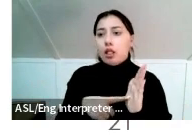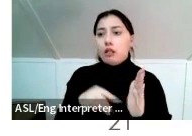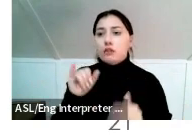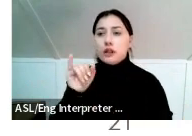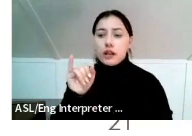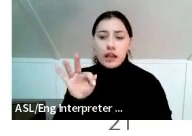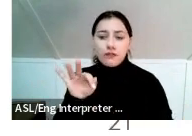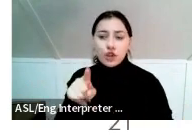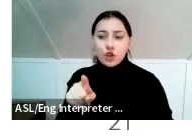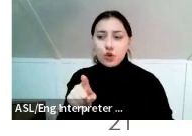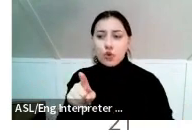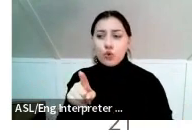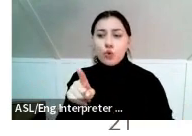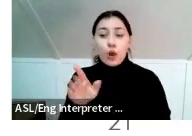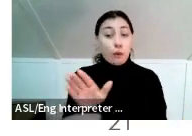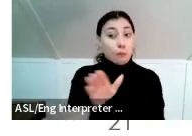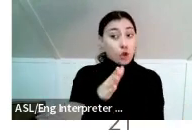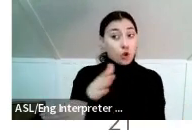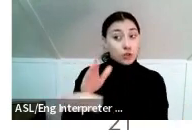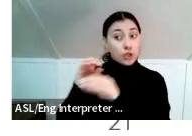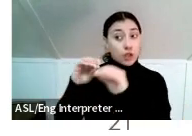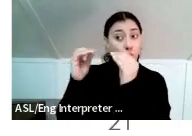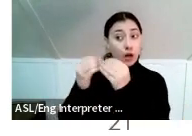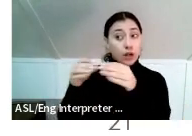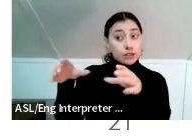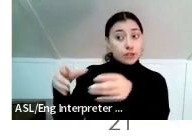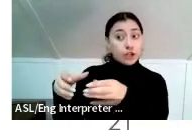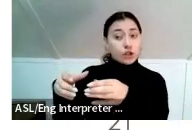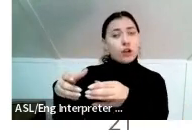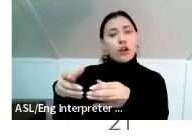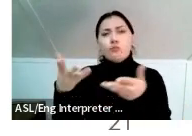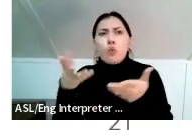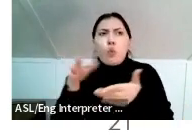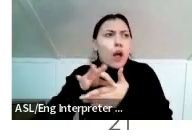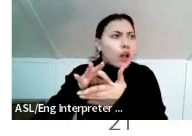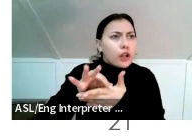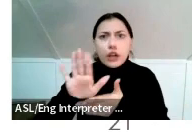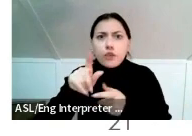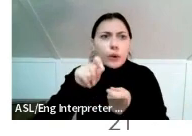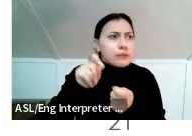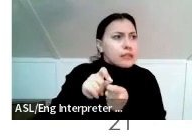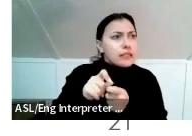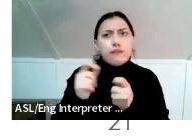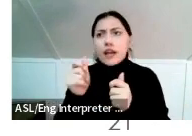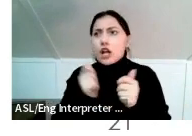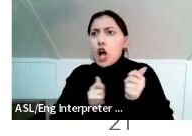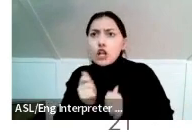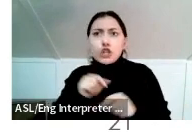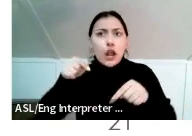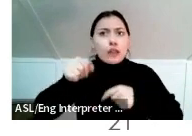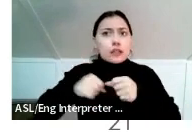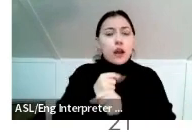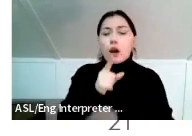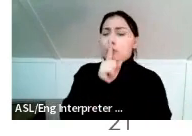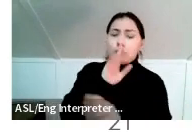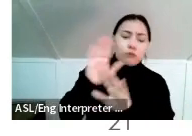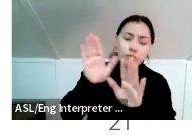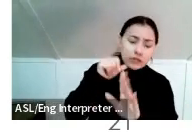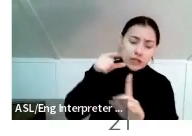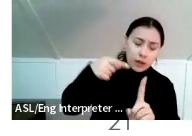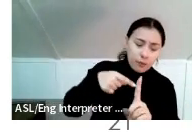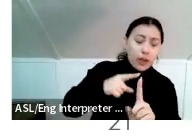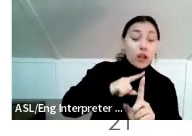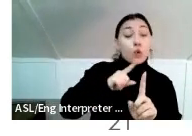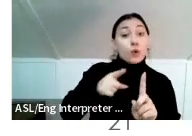musical organization, we are not looking to find out what the content is of your specific concerts this year. What we want to know